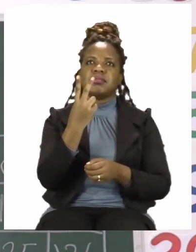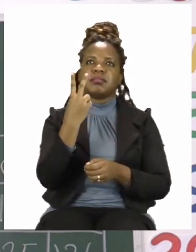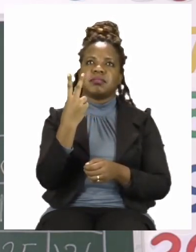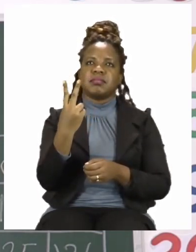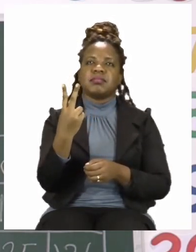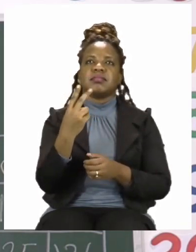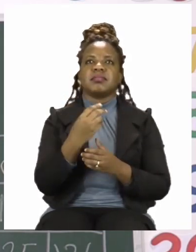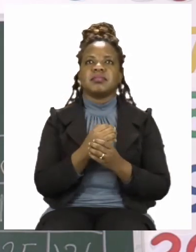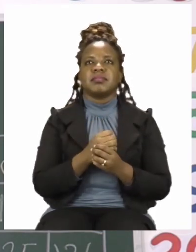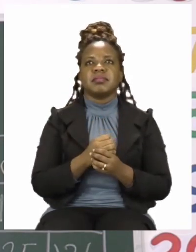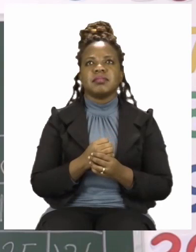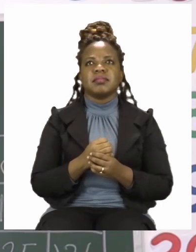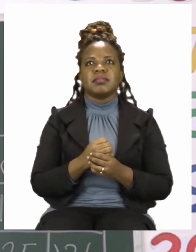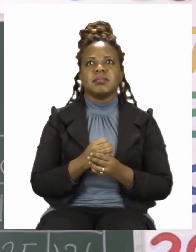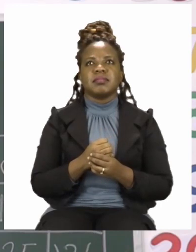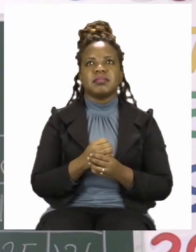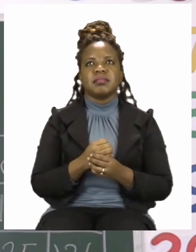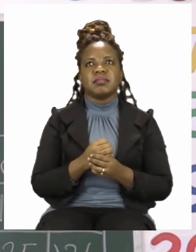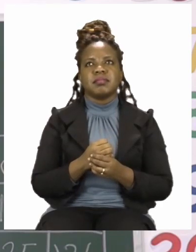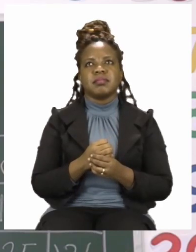So let's write